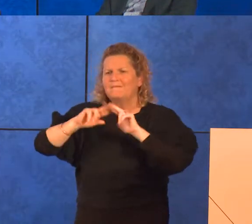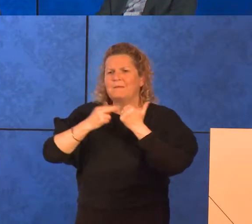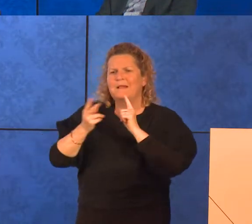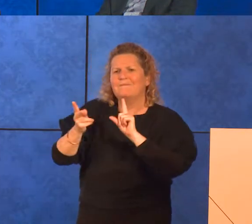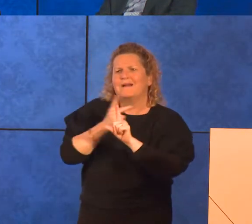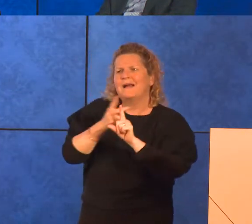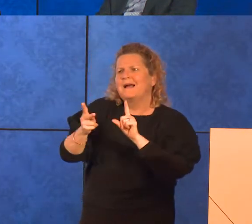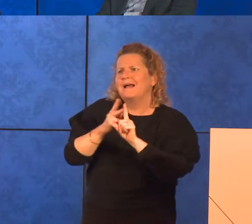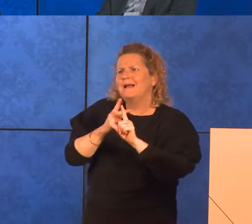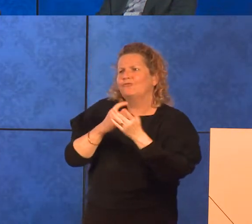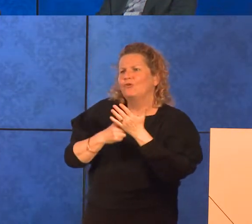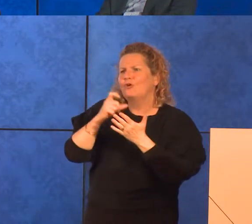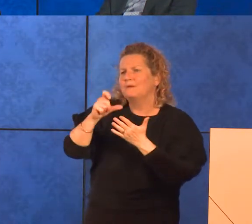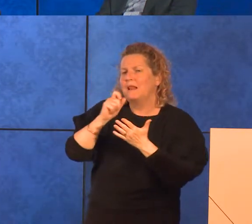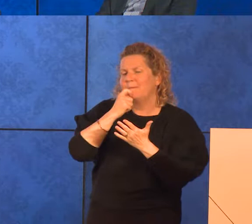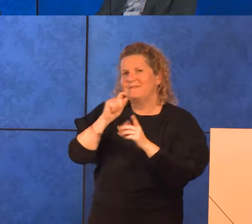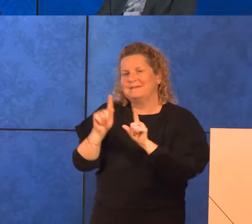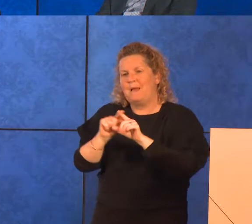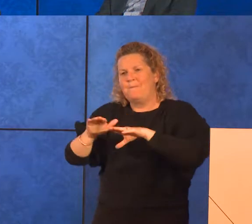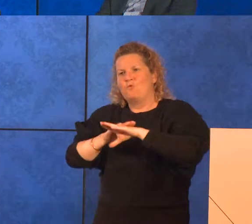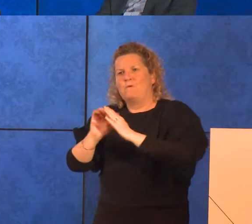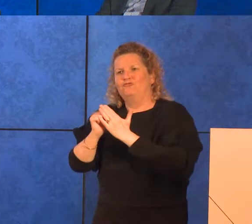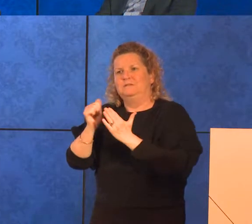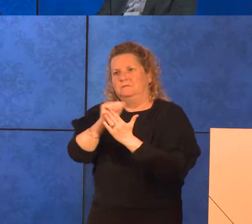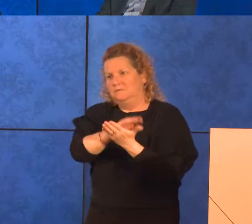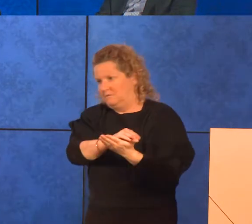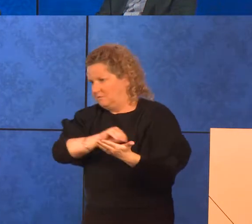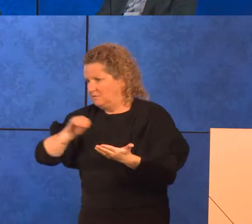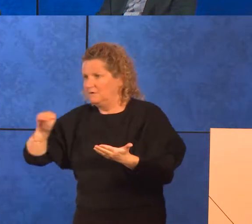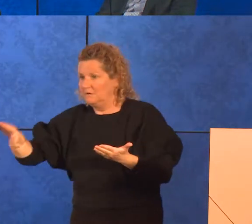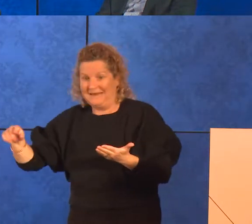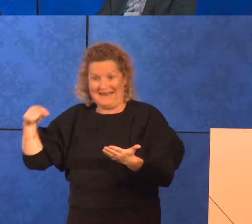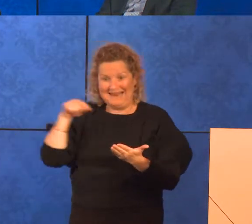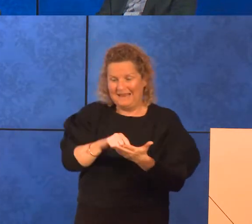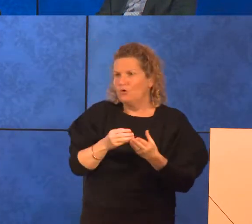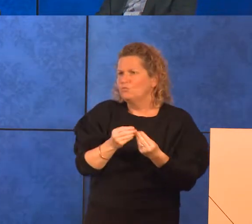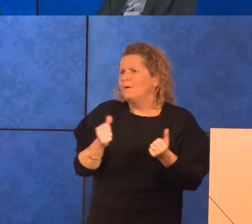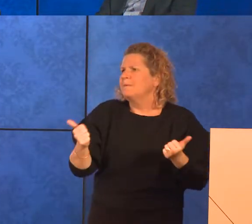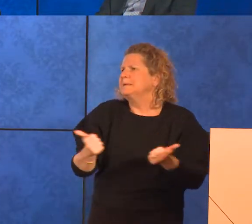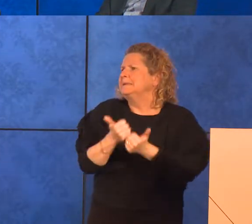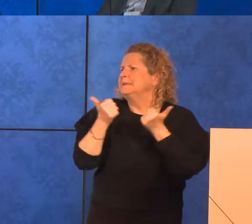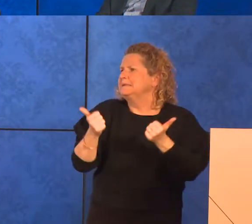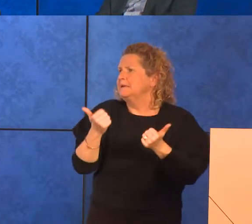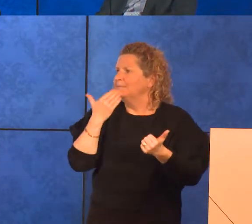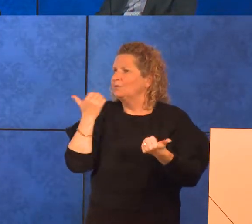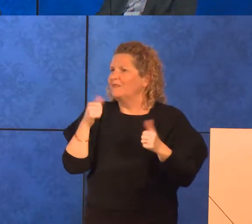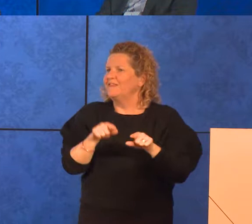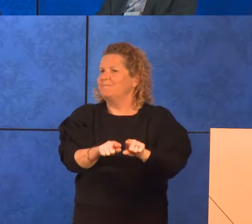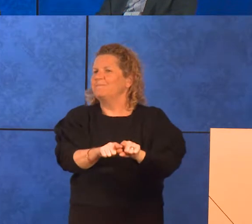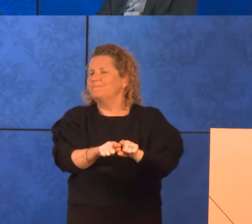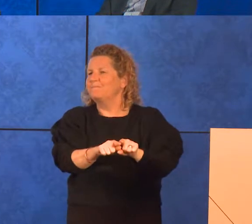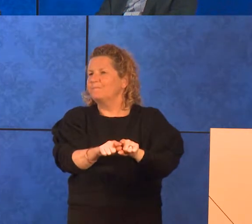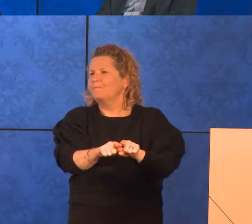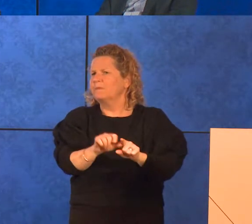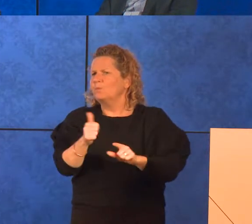bit of a blueprint, and also we would welcome you to tap into our resources. I feel like there's a really good opportunity for us